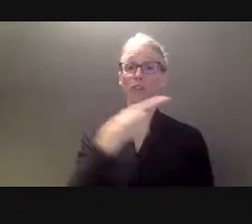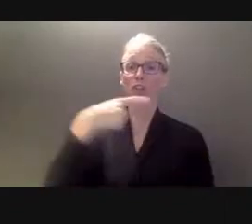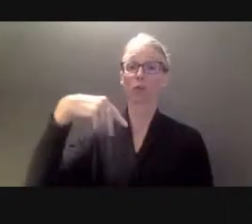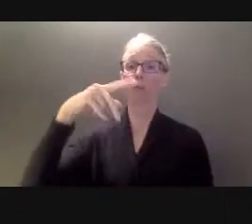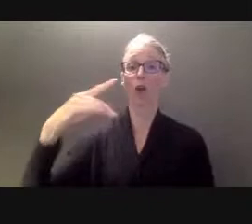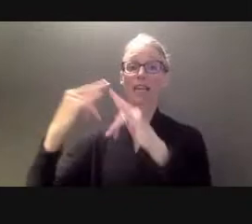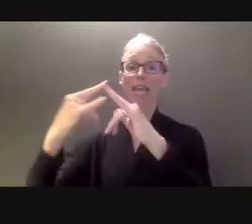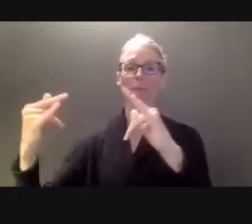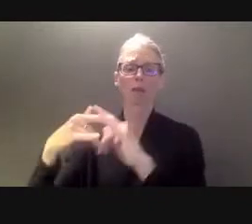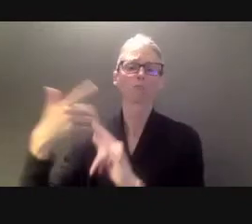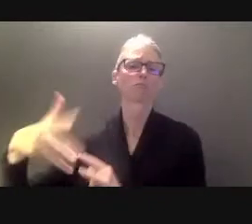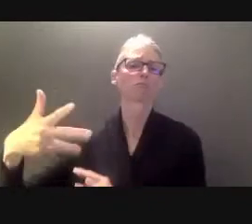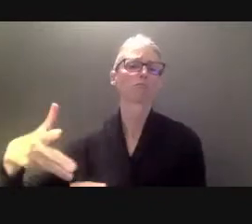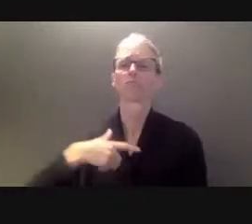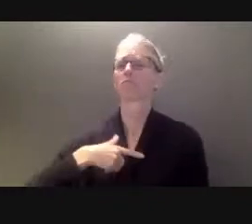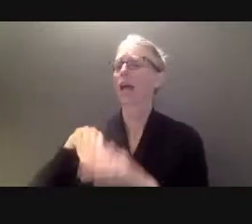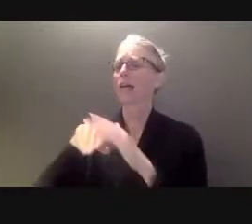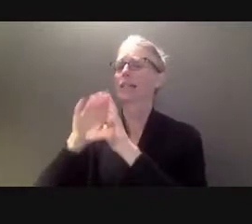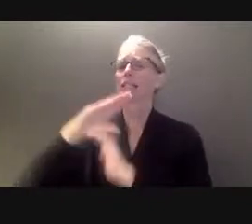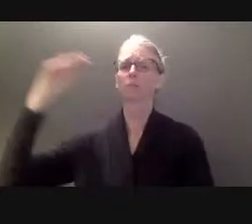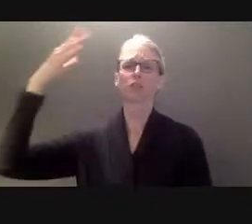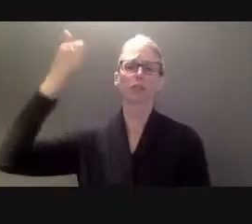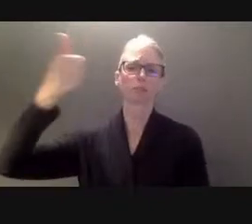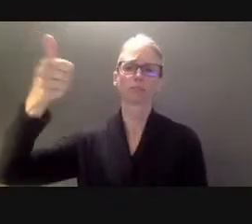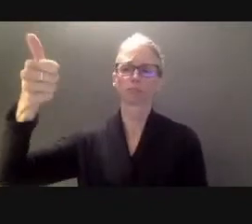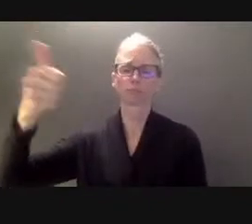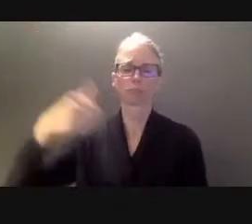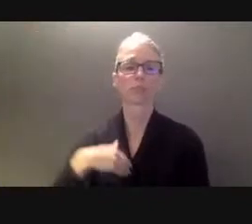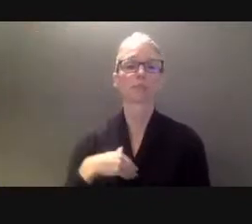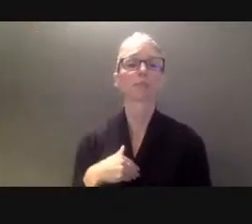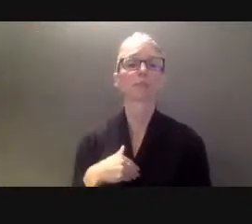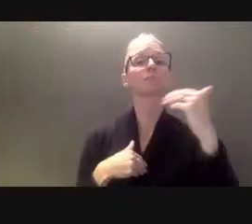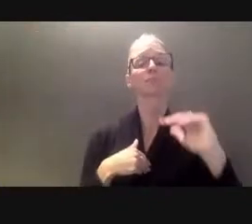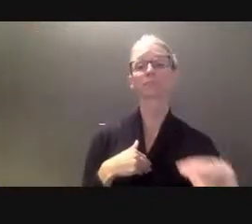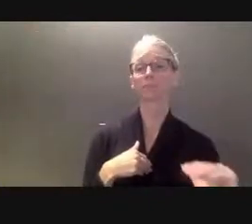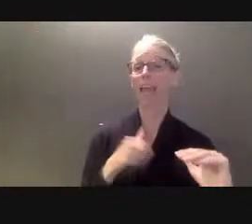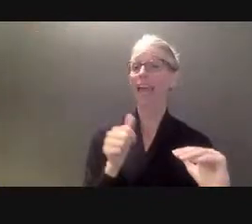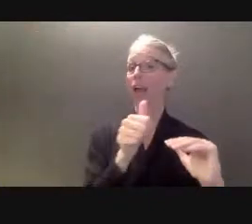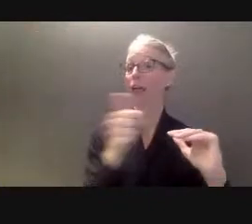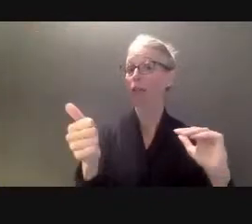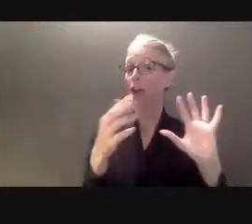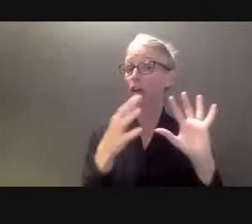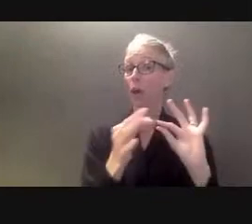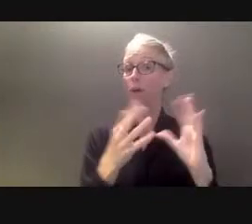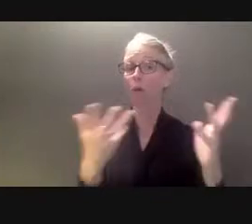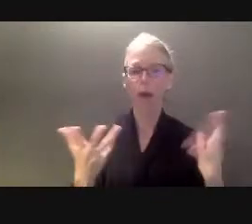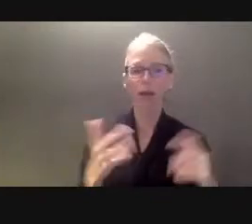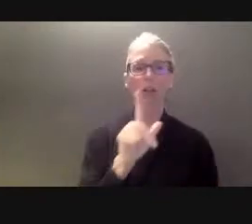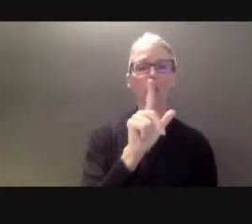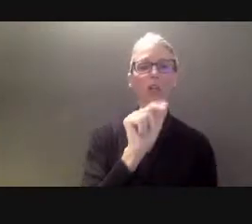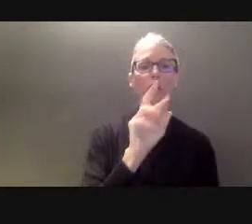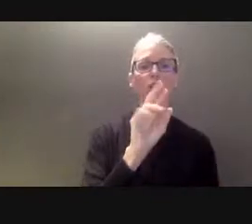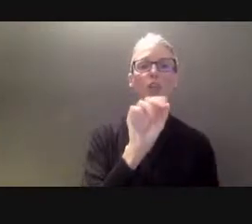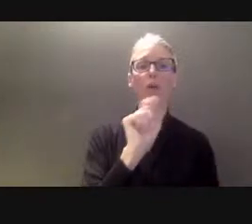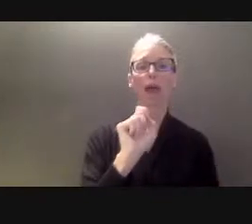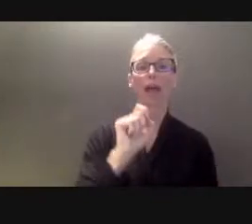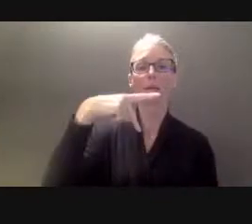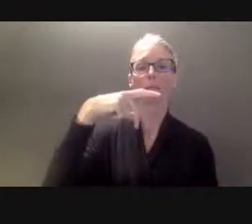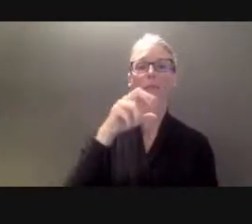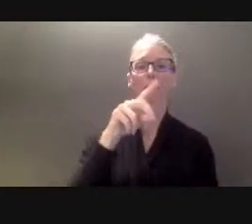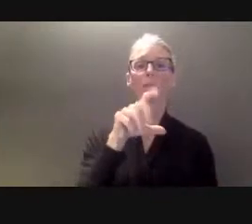another participant talked about the great wheelchair accessible trails and tactile stimulus on the trail at Lorette Ponds